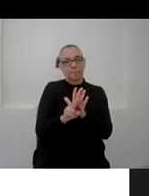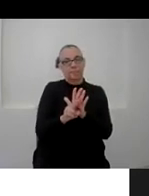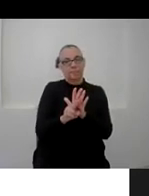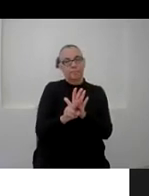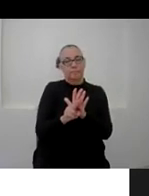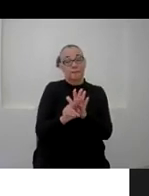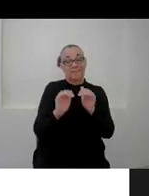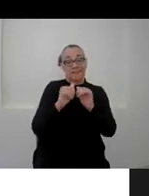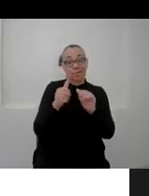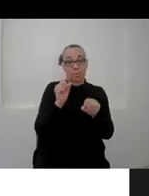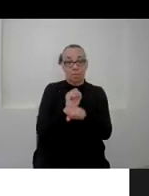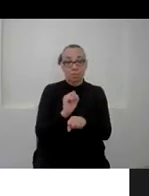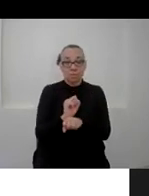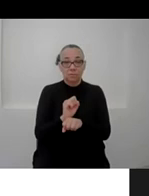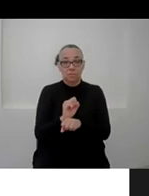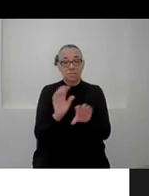action.